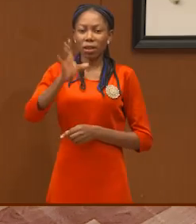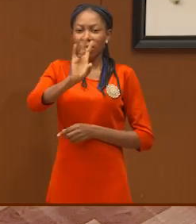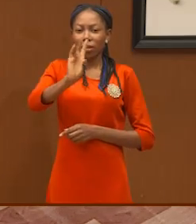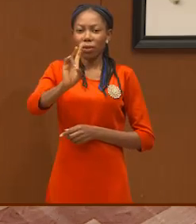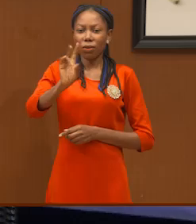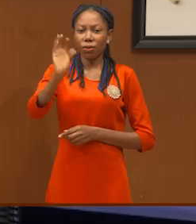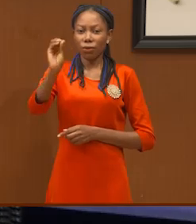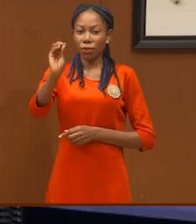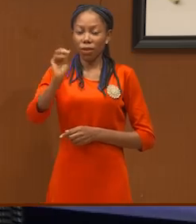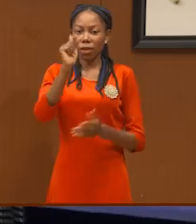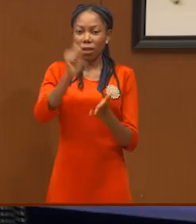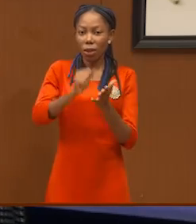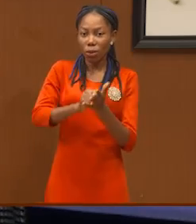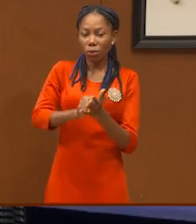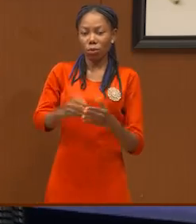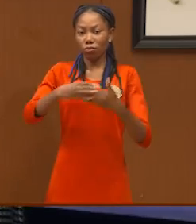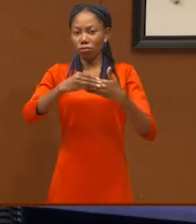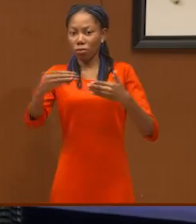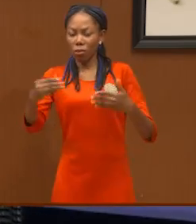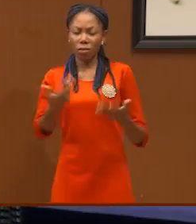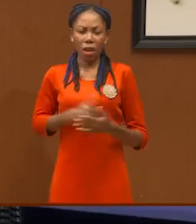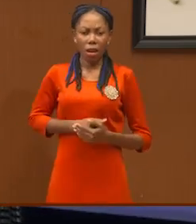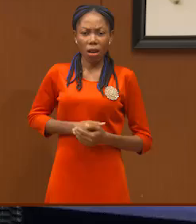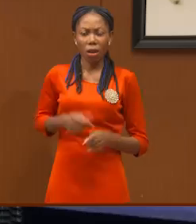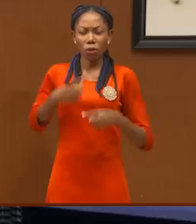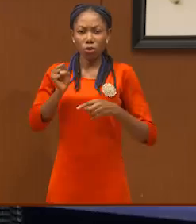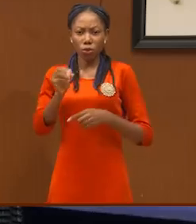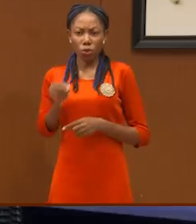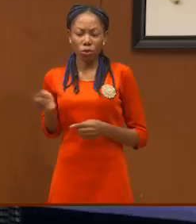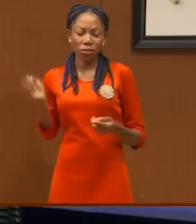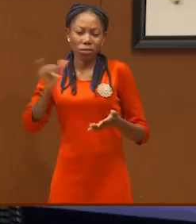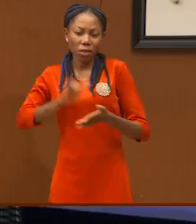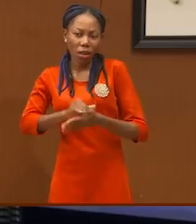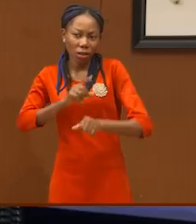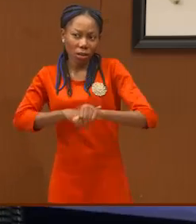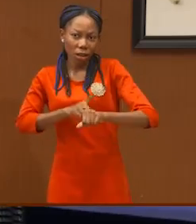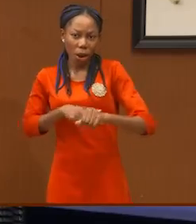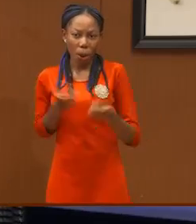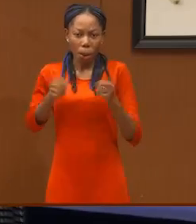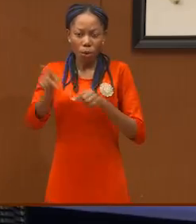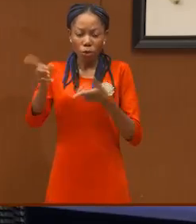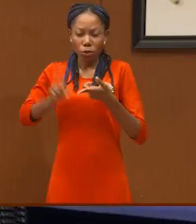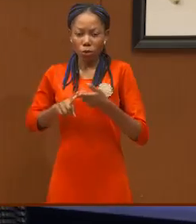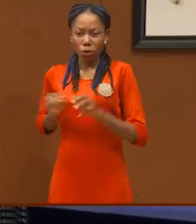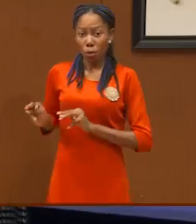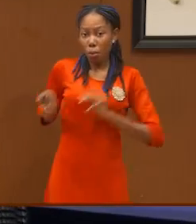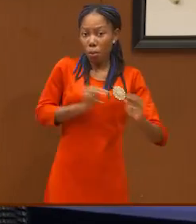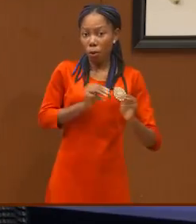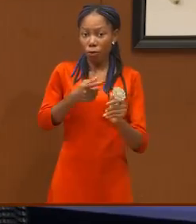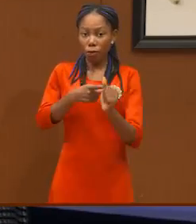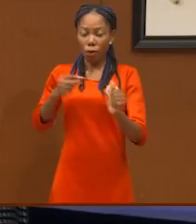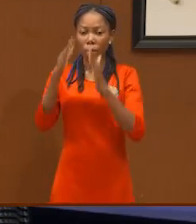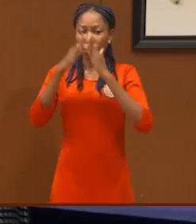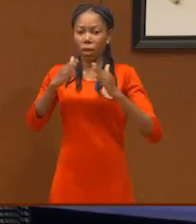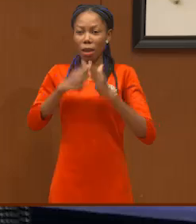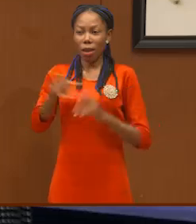$750,000 naira. So along the line, on this condition, when you're leaving my apartment,